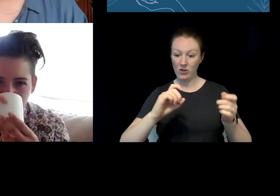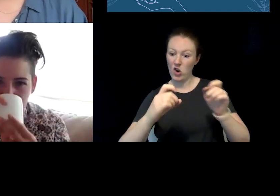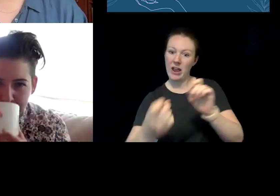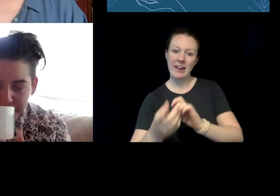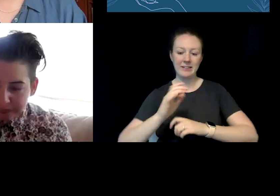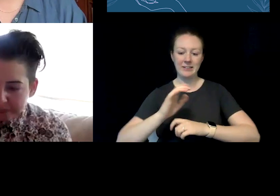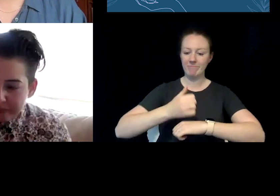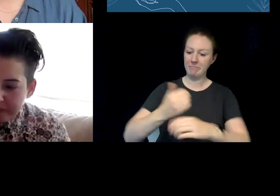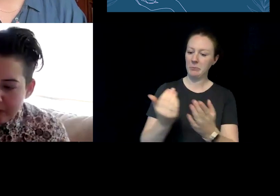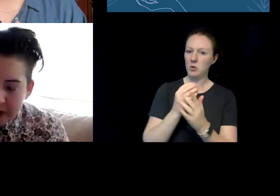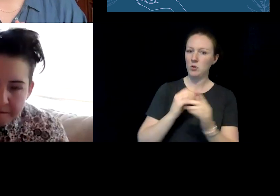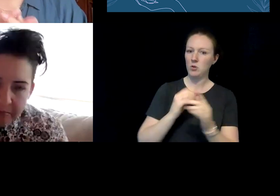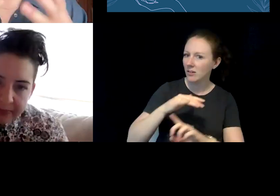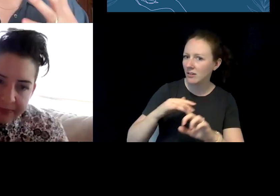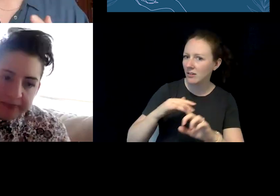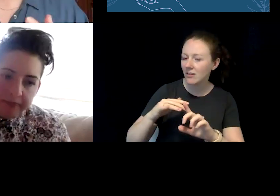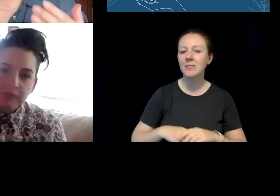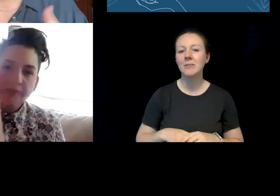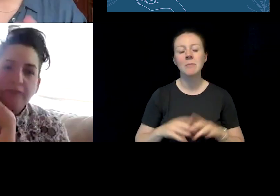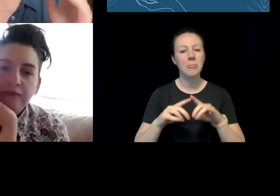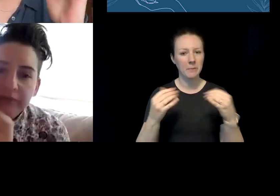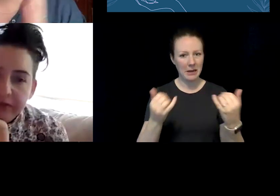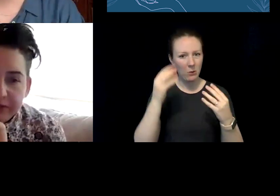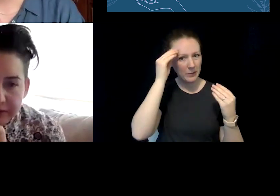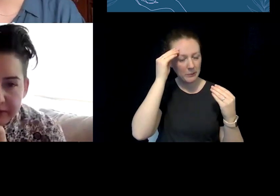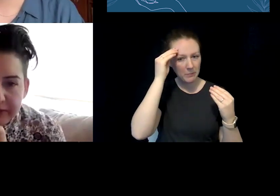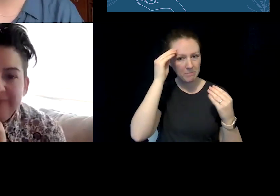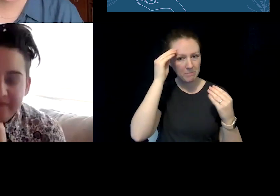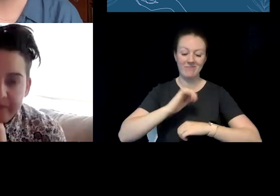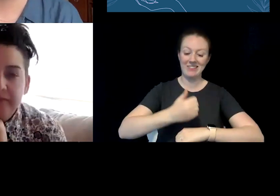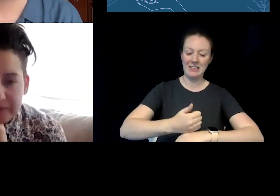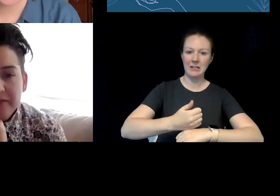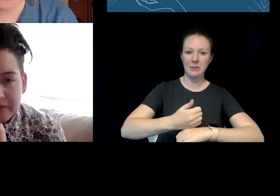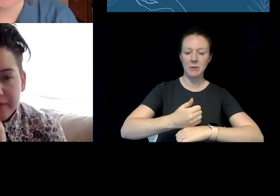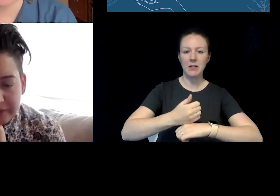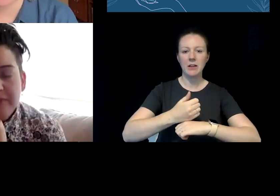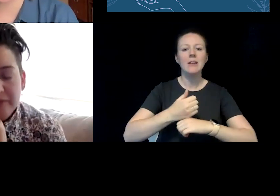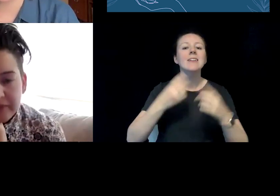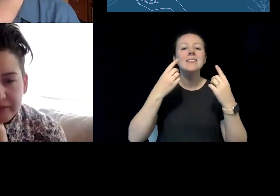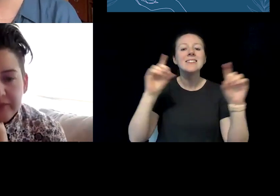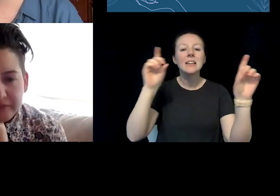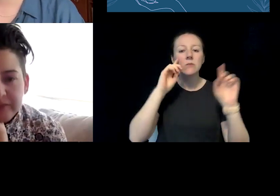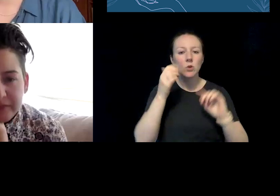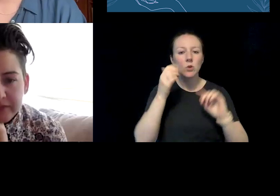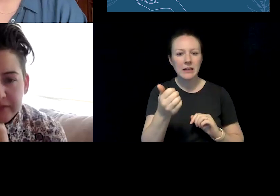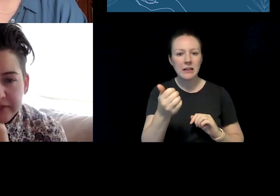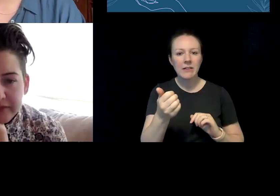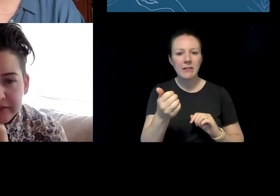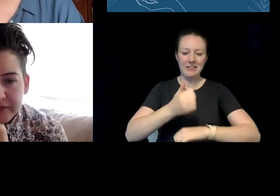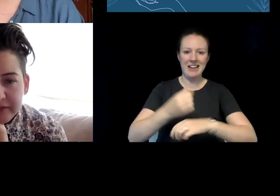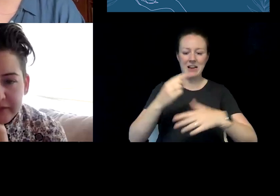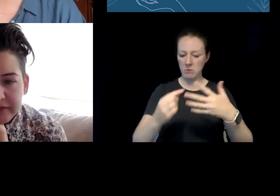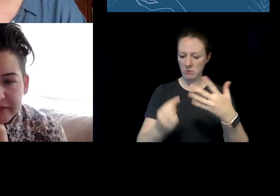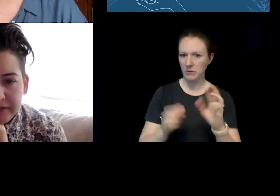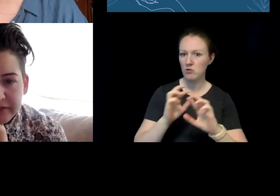think about, like, the idea of setting up the measures for success for yourself within your project. I think a lot